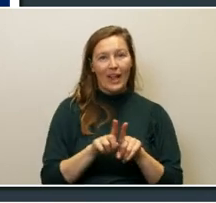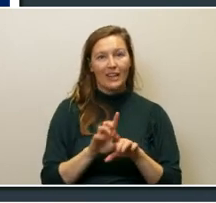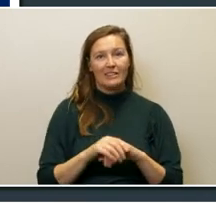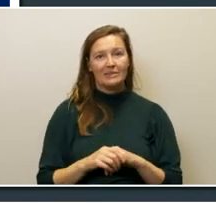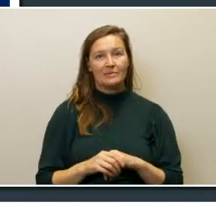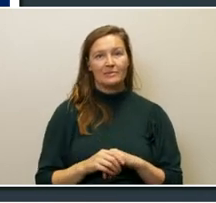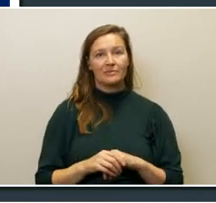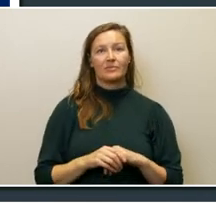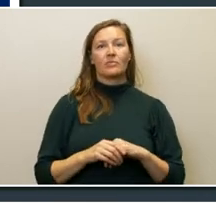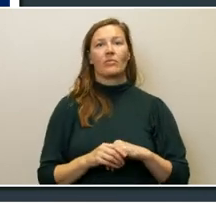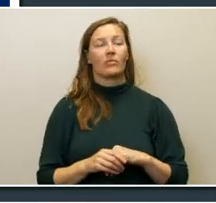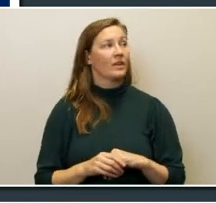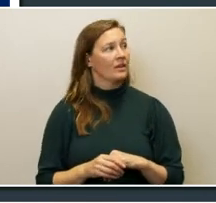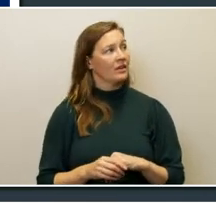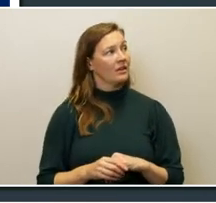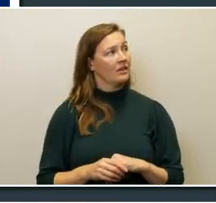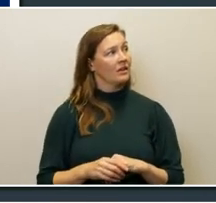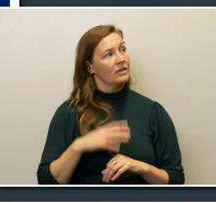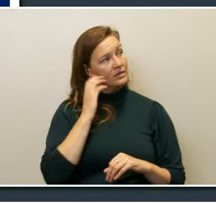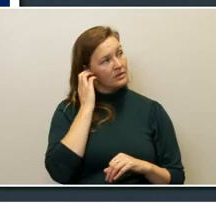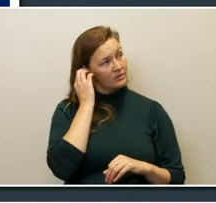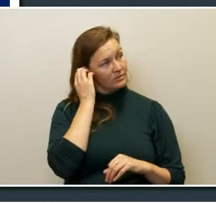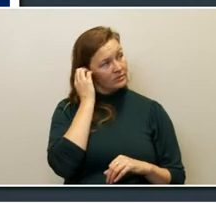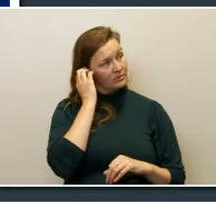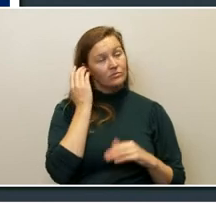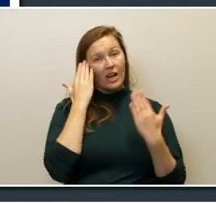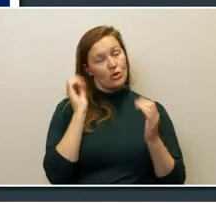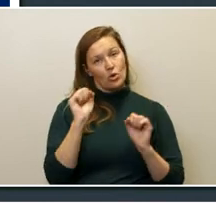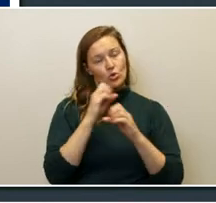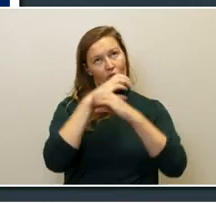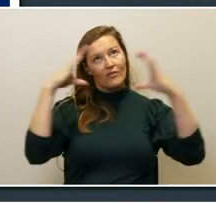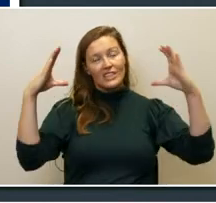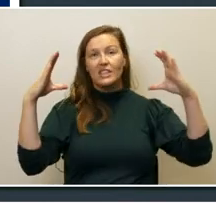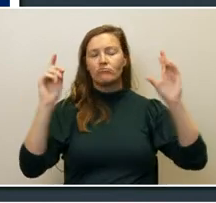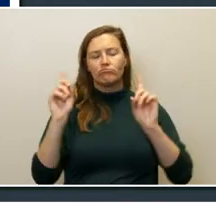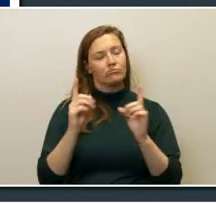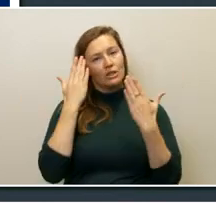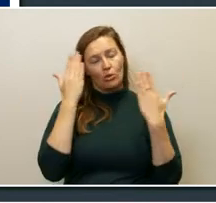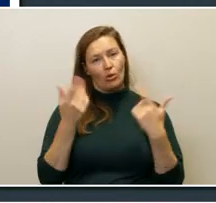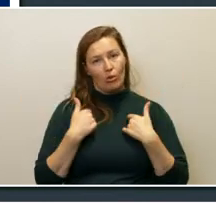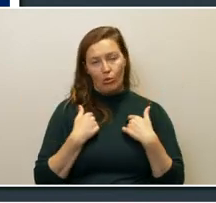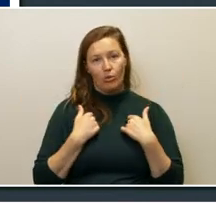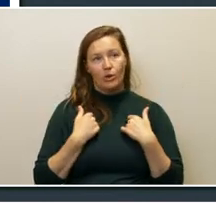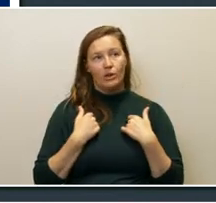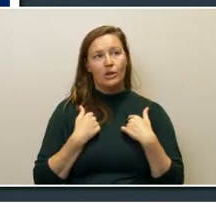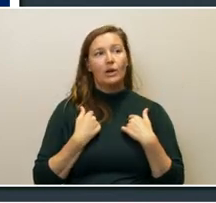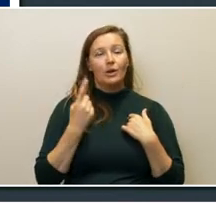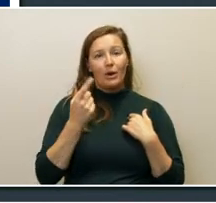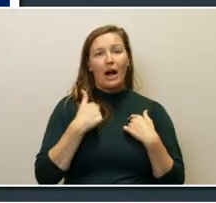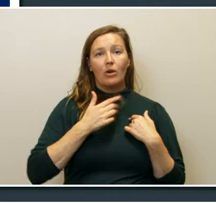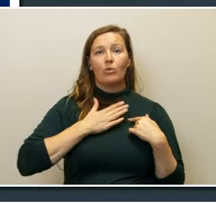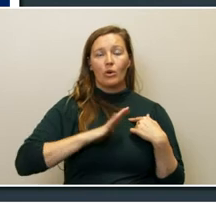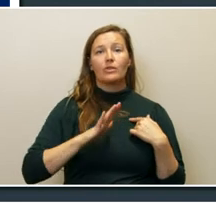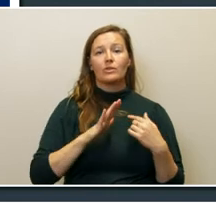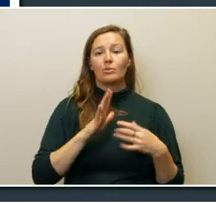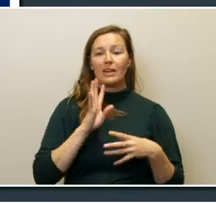And so, look, I don't know what your vision for the wetland is going to look like, but I would love